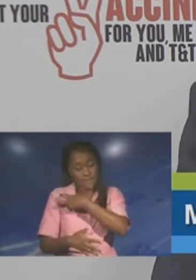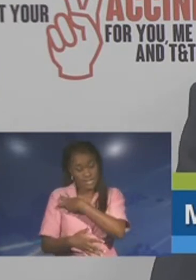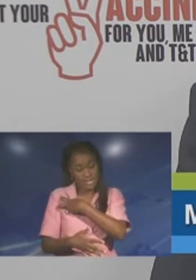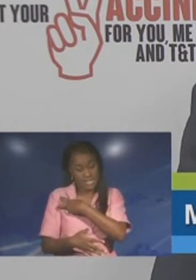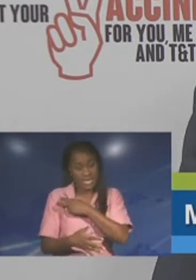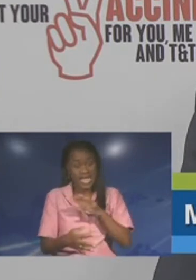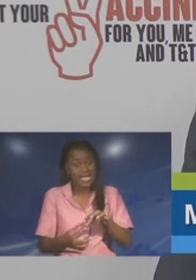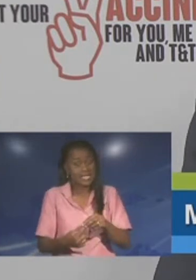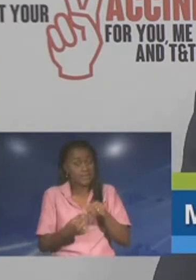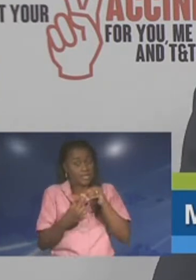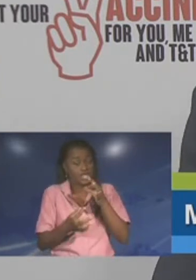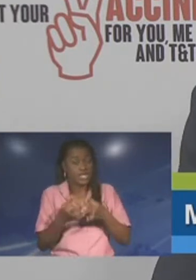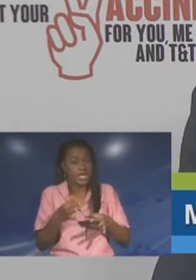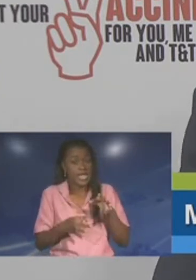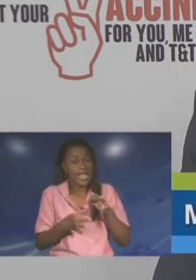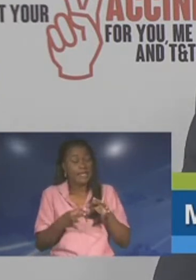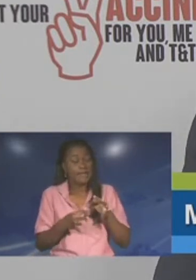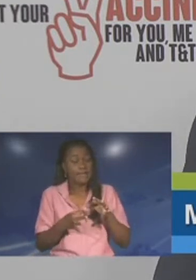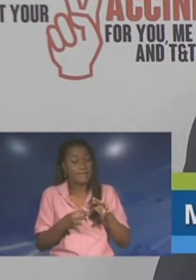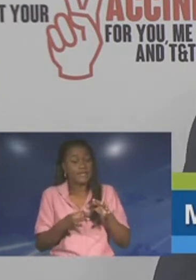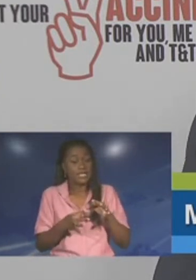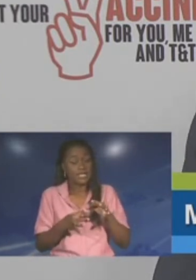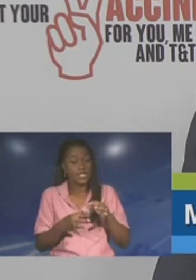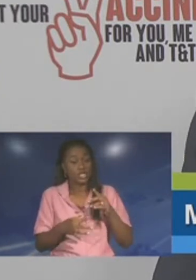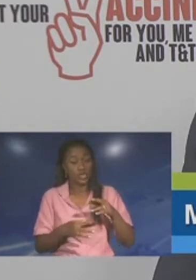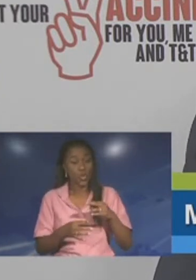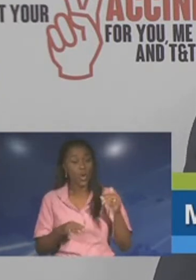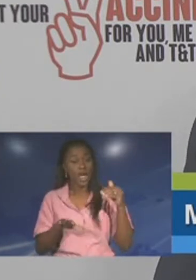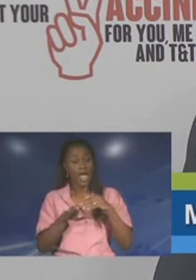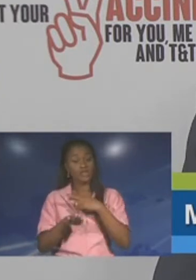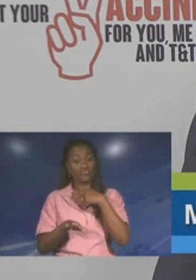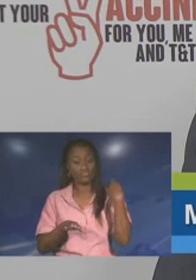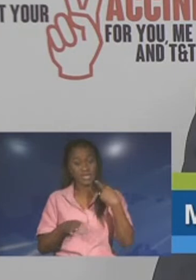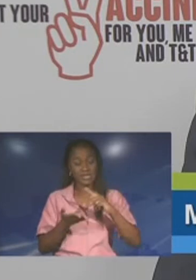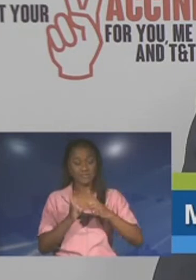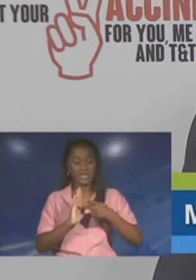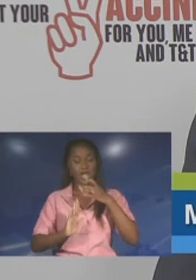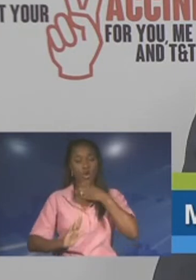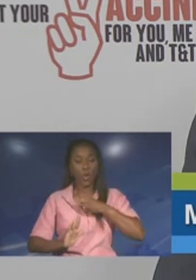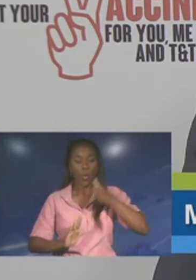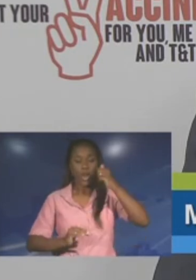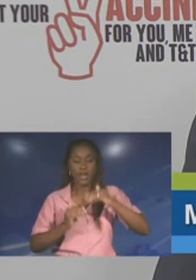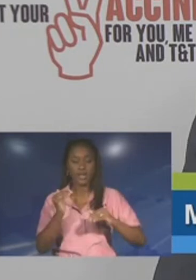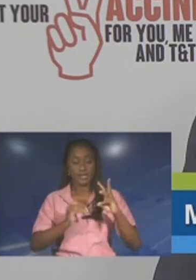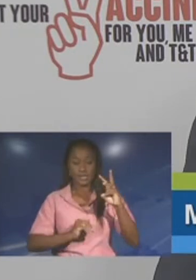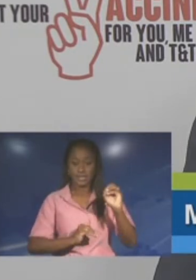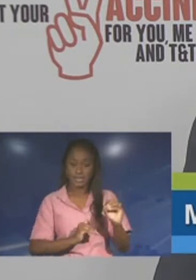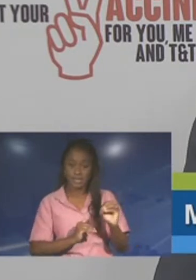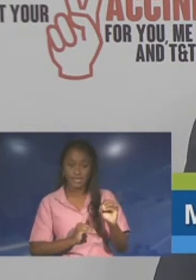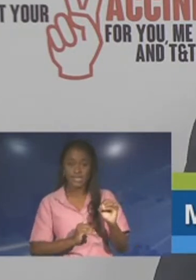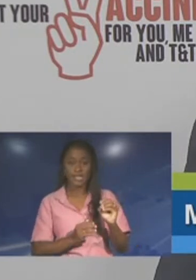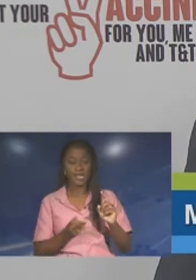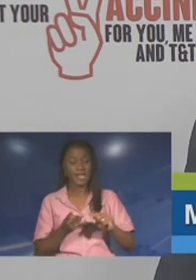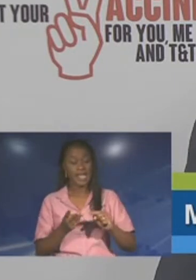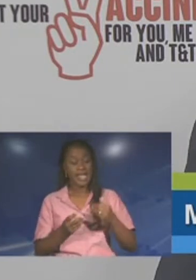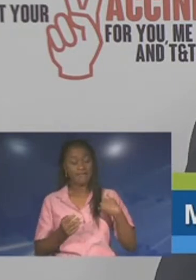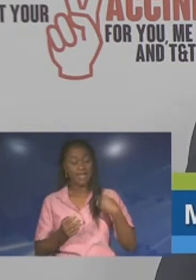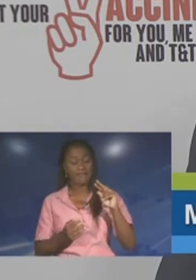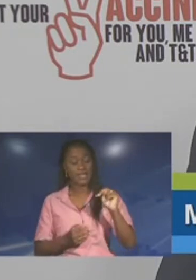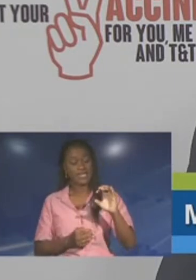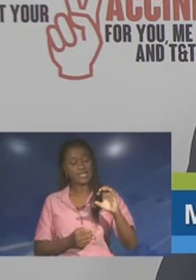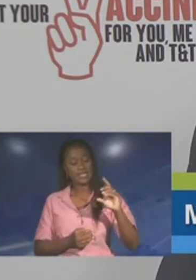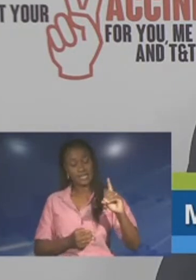to one of the vulnerable groups, the elderly, those with